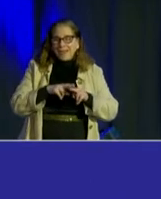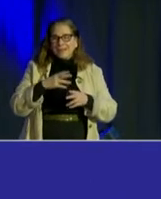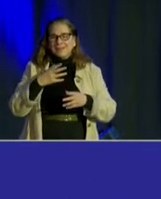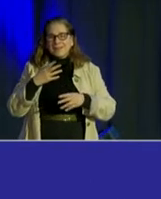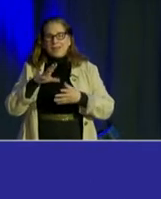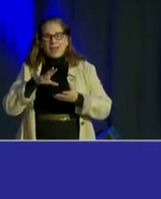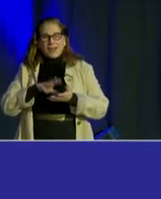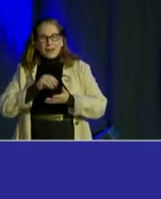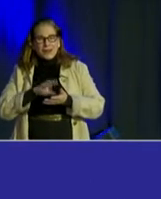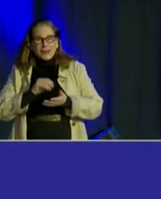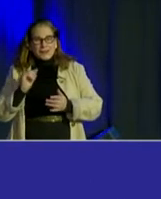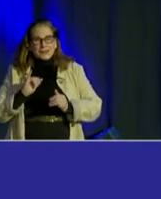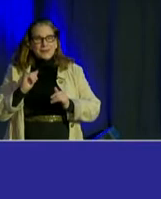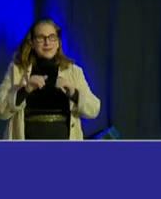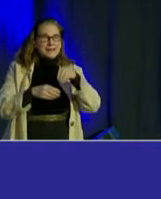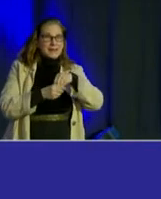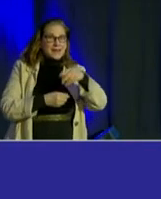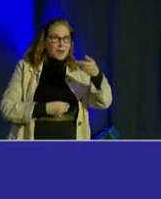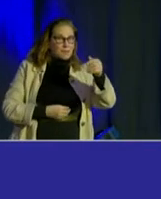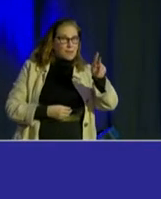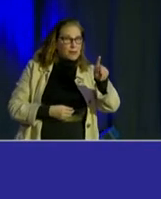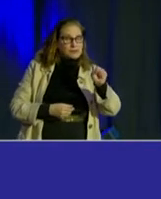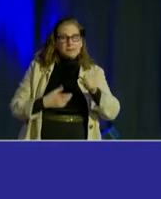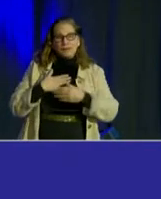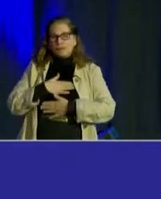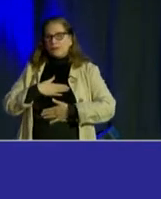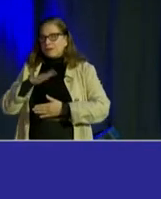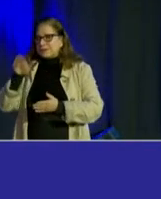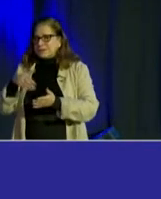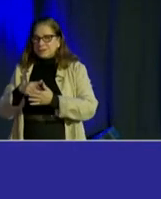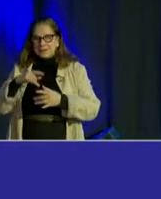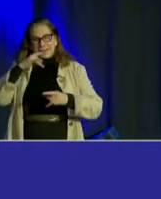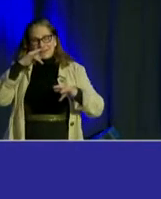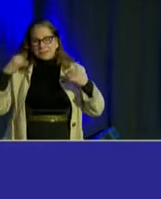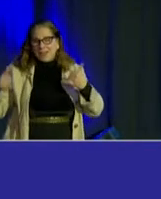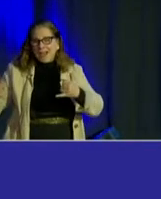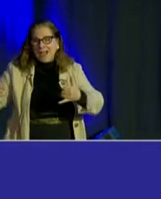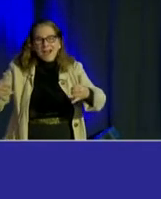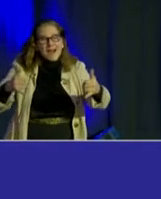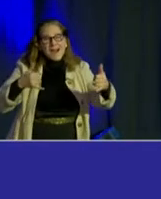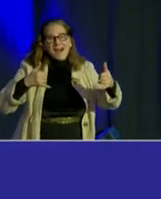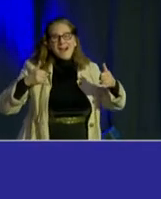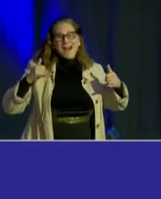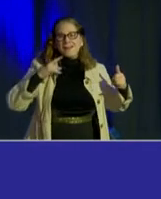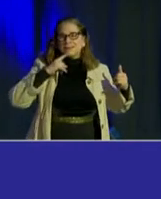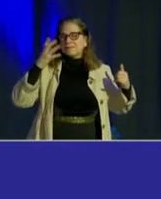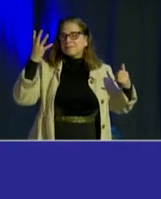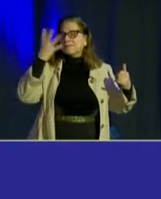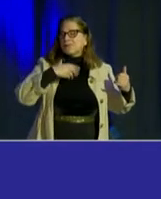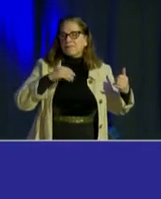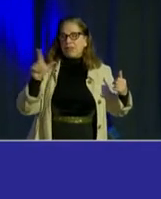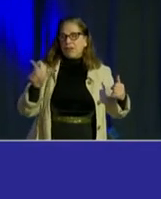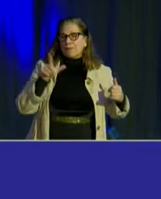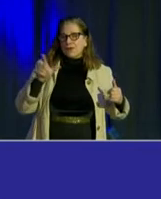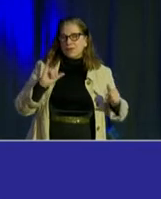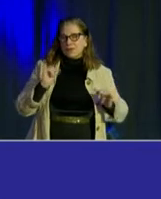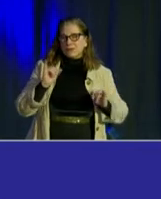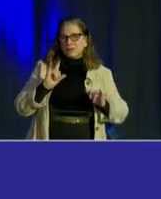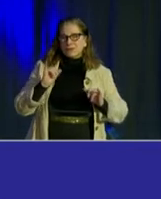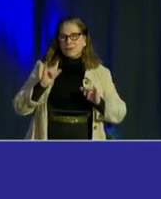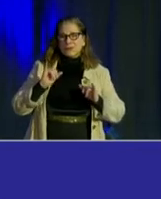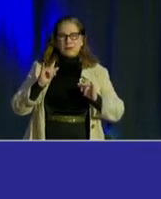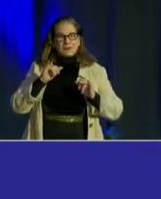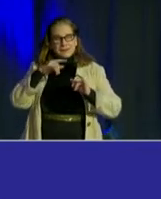centers for play, and in our beautiful libraries for exploration and discovery. So as you consider the